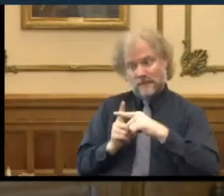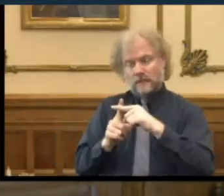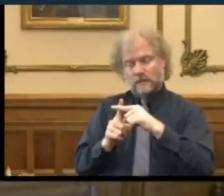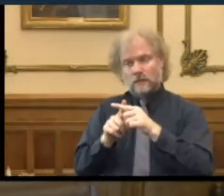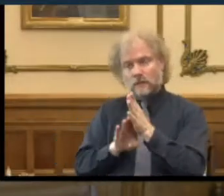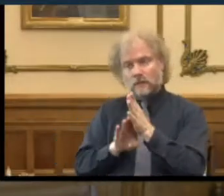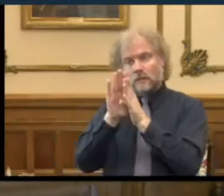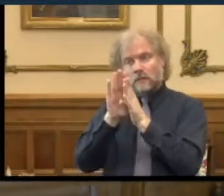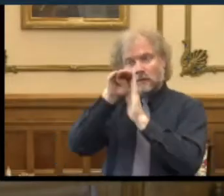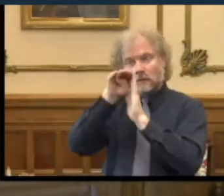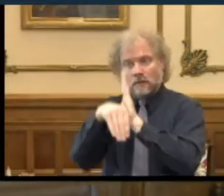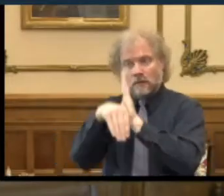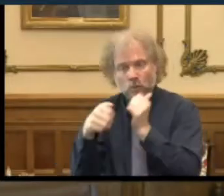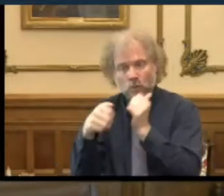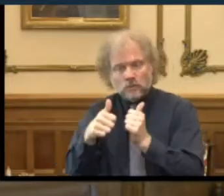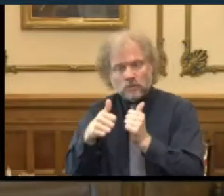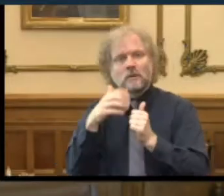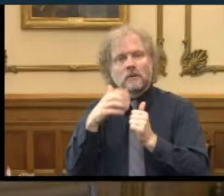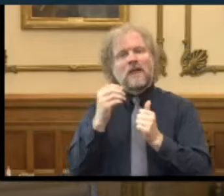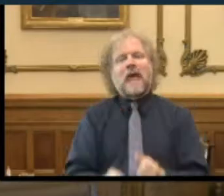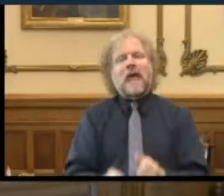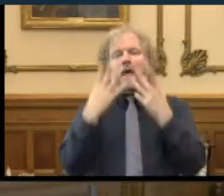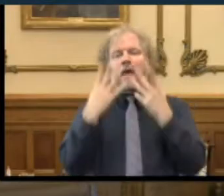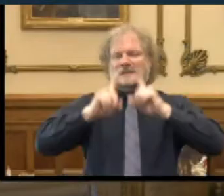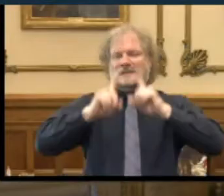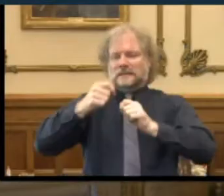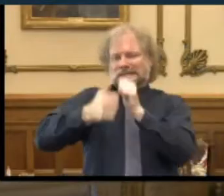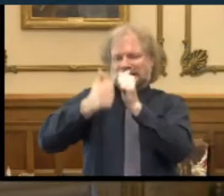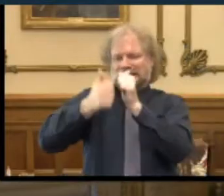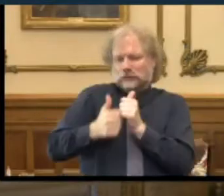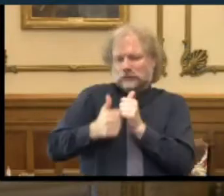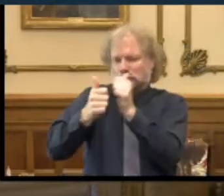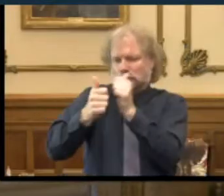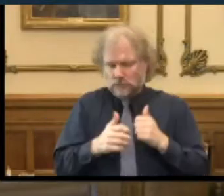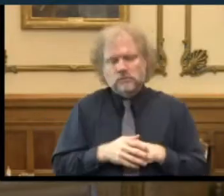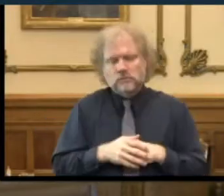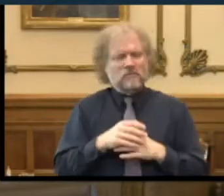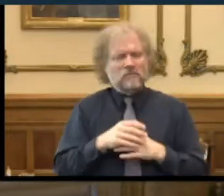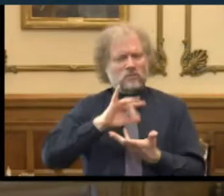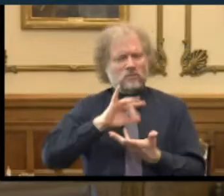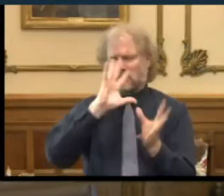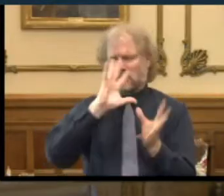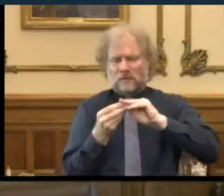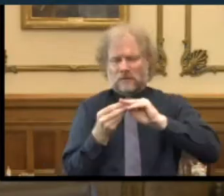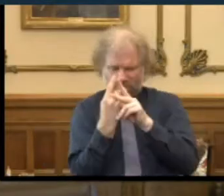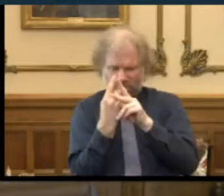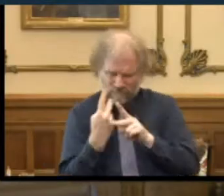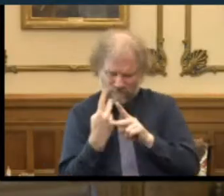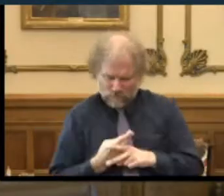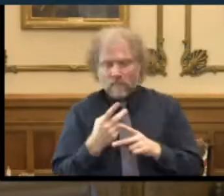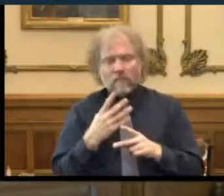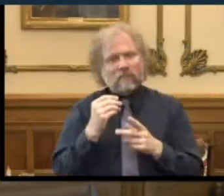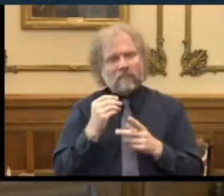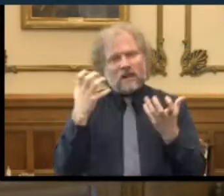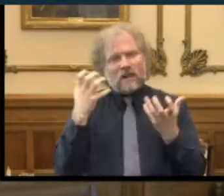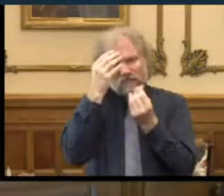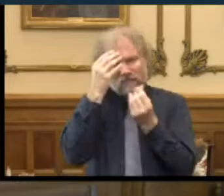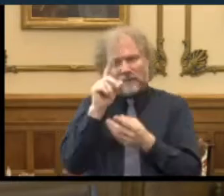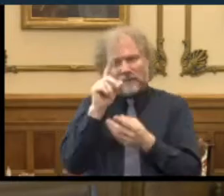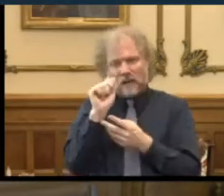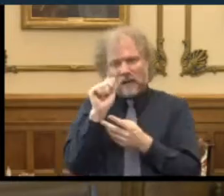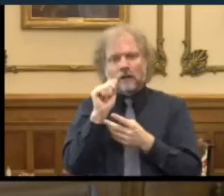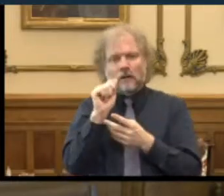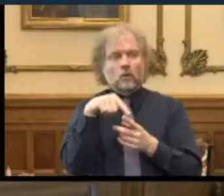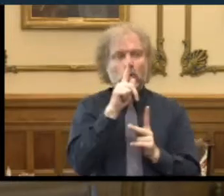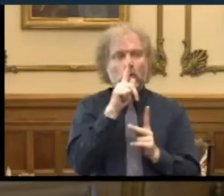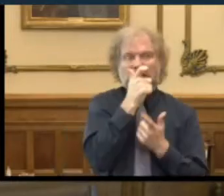or down, and we're looking at the number of tests that are being done per capita. All of those things enter in, and we do have a lot of data individuals who are very